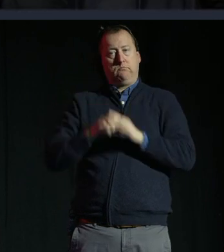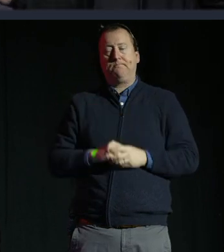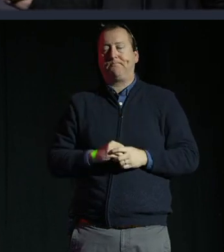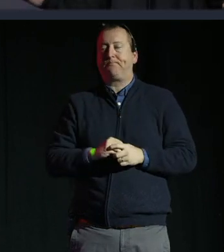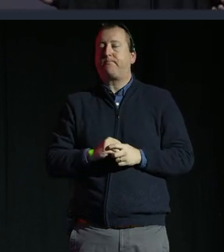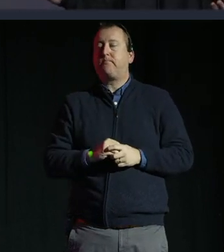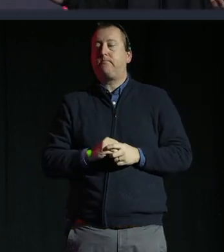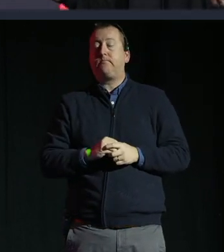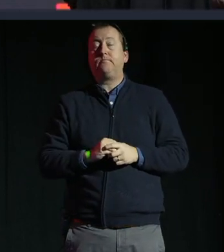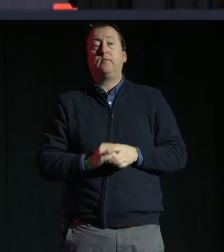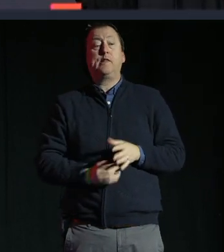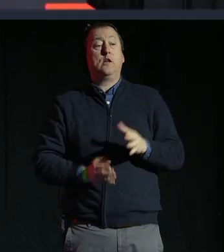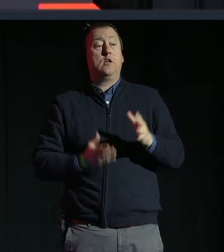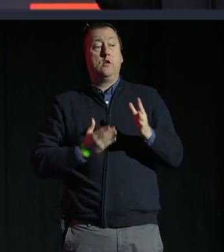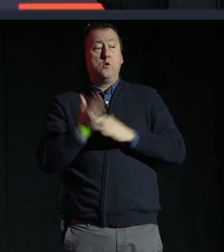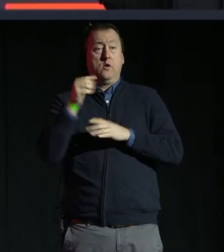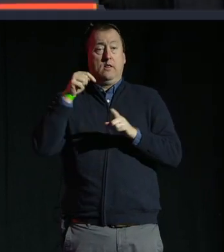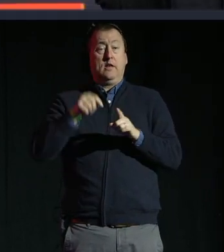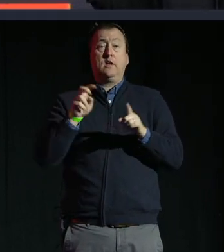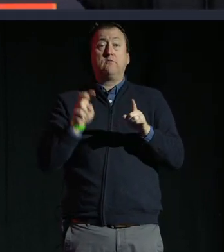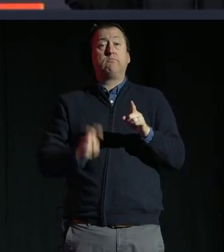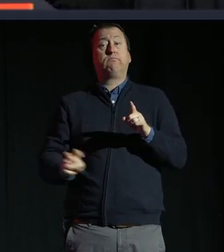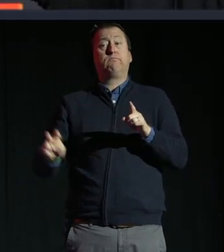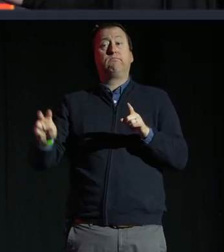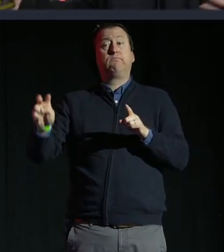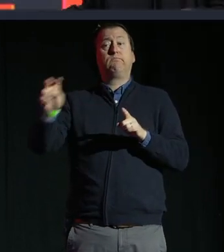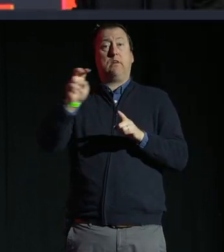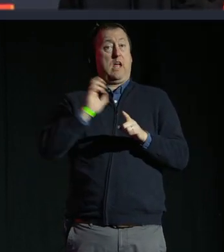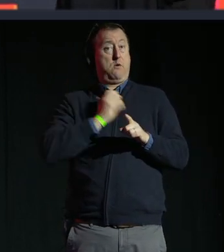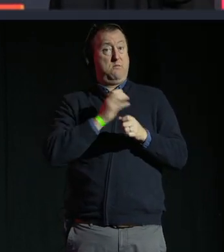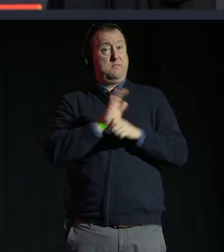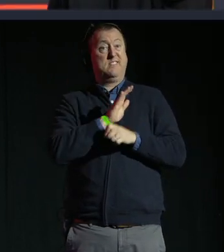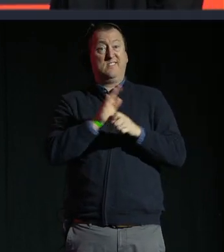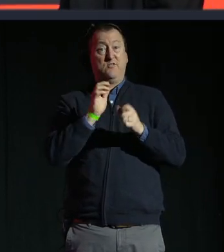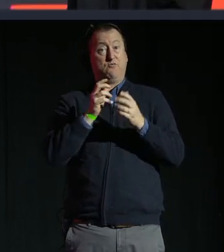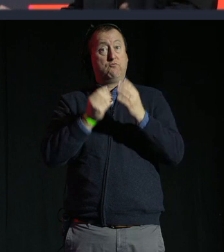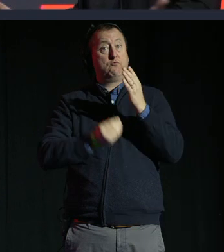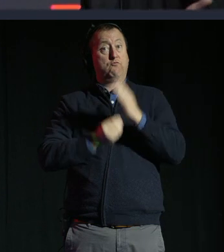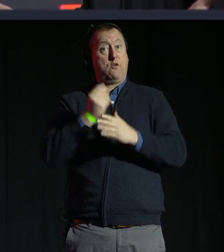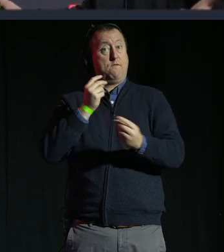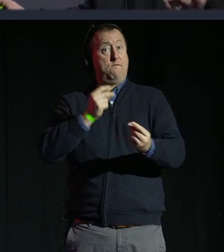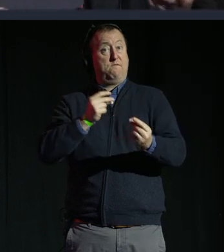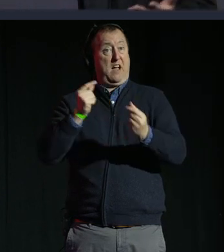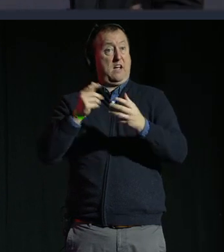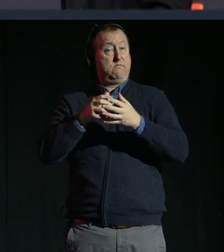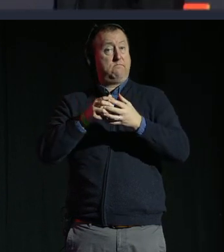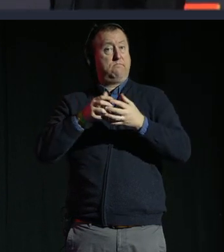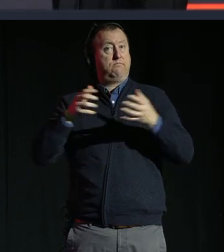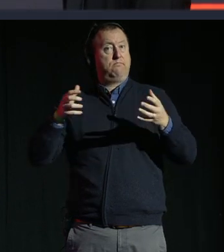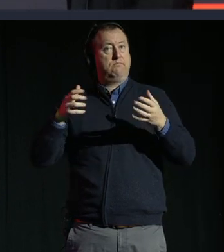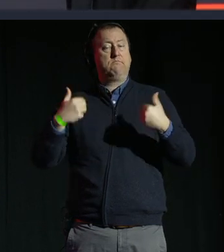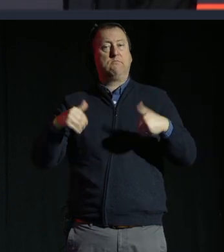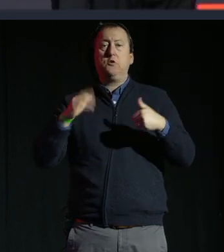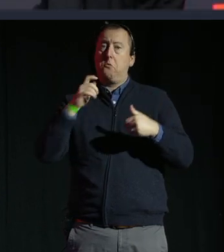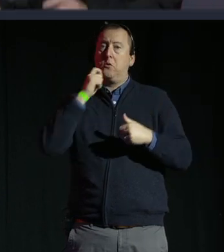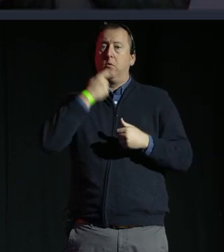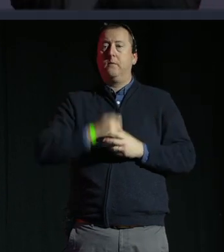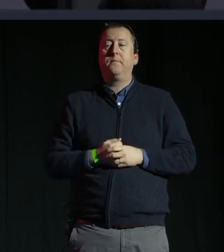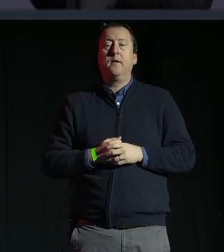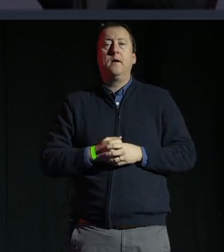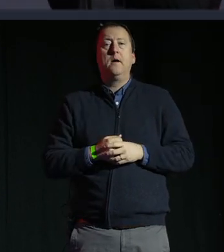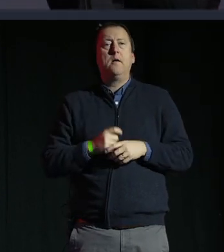Over the course of this journey, our business has grown fast, which is kind of cool. But honestly,